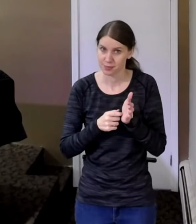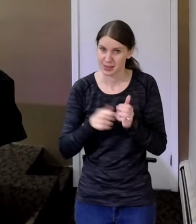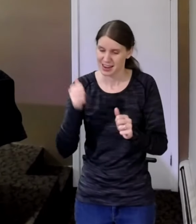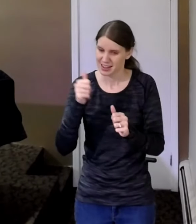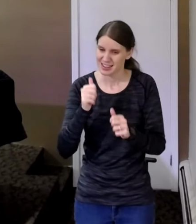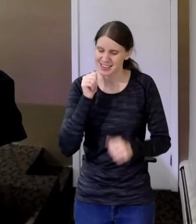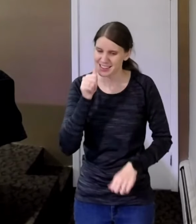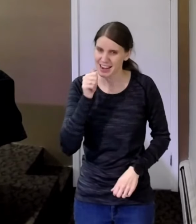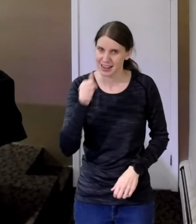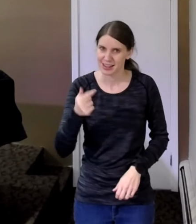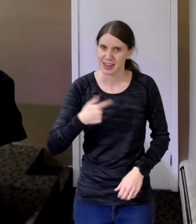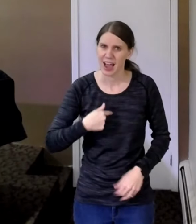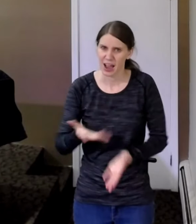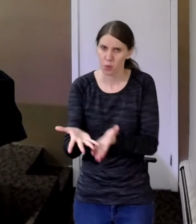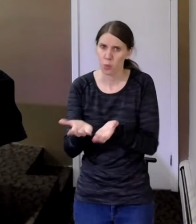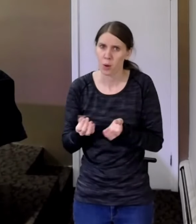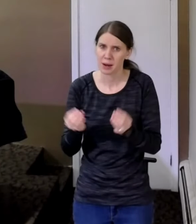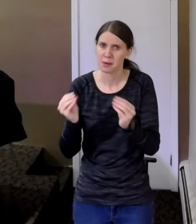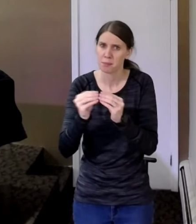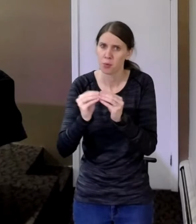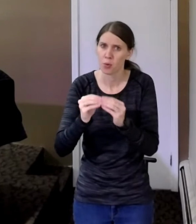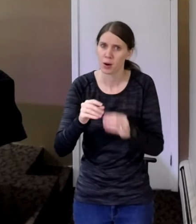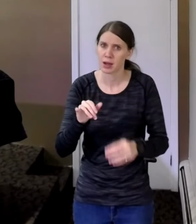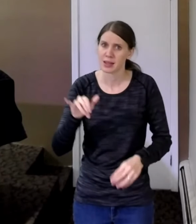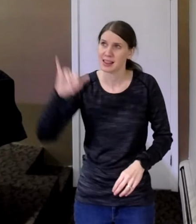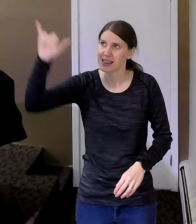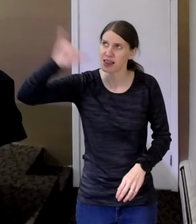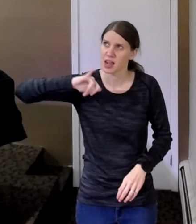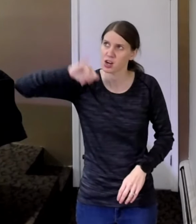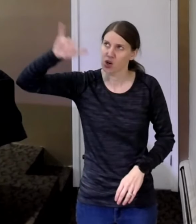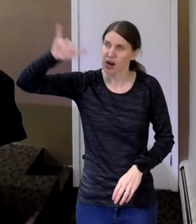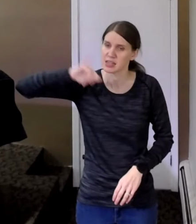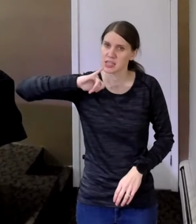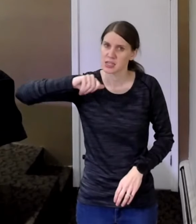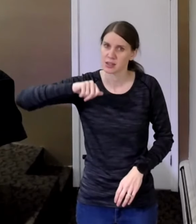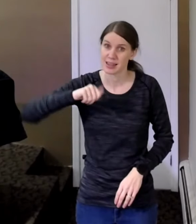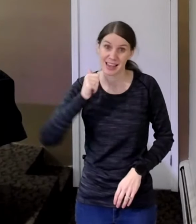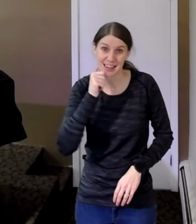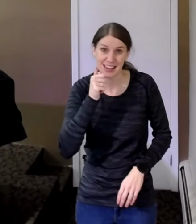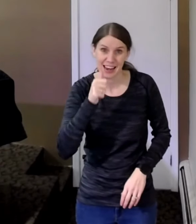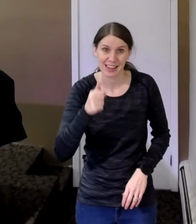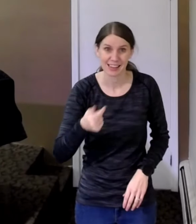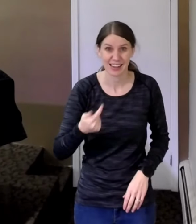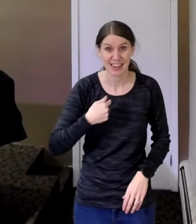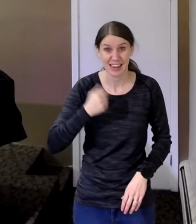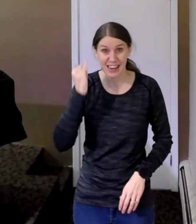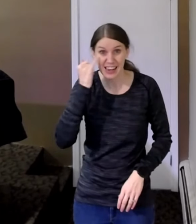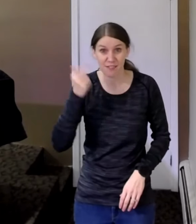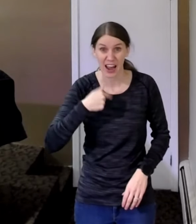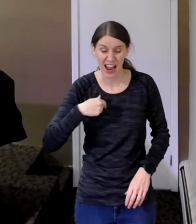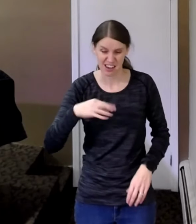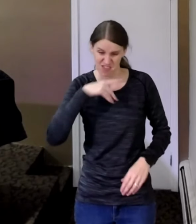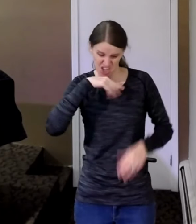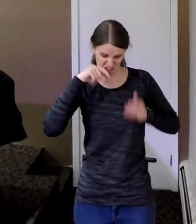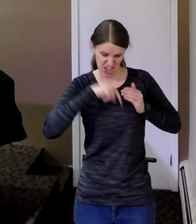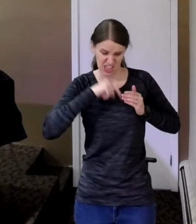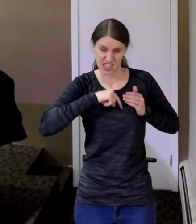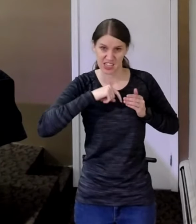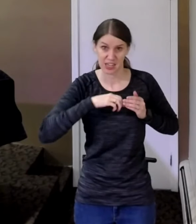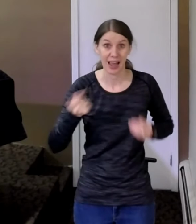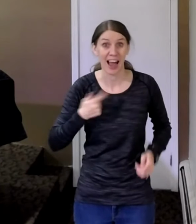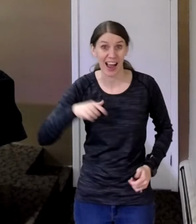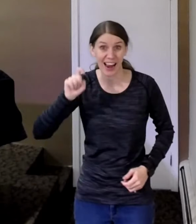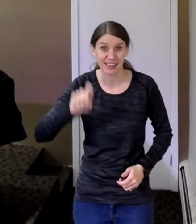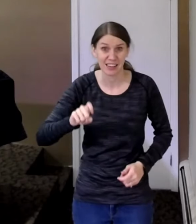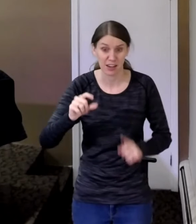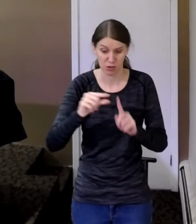day, I want to be more like Christ. Every single day, if I bring in a bunch of pollution, I need to put the Word of God in there to get some